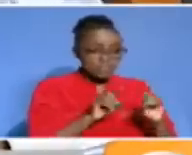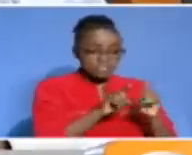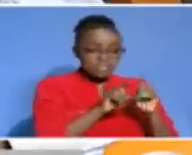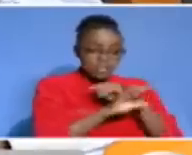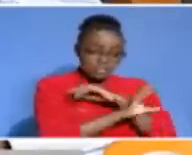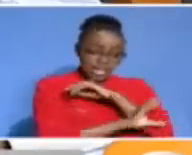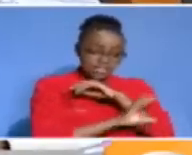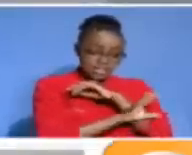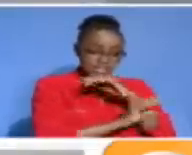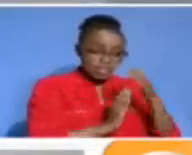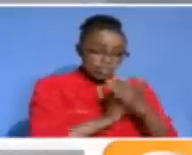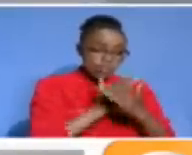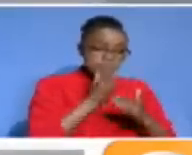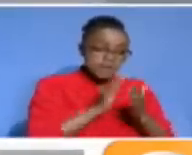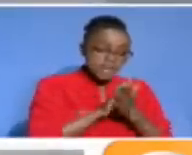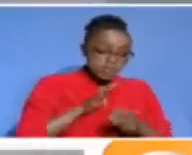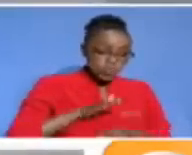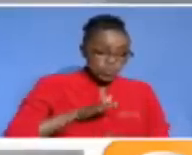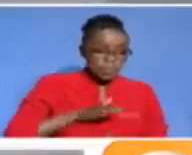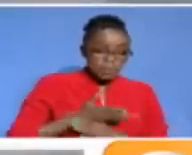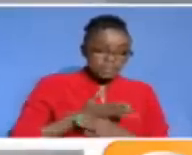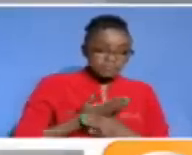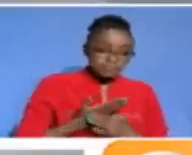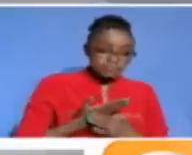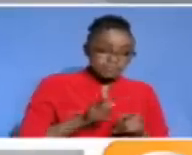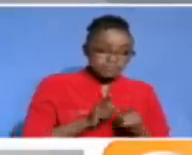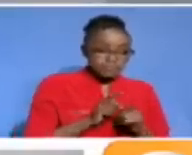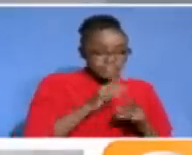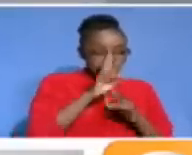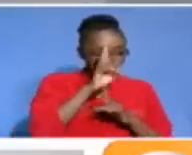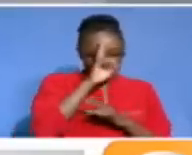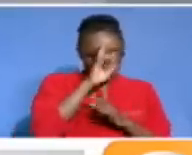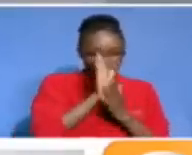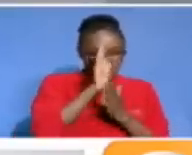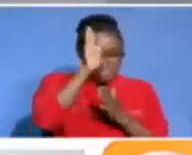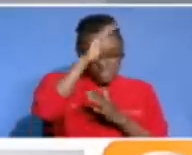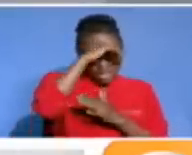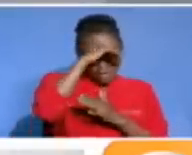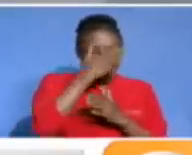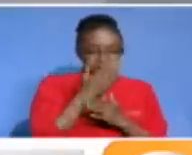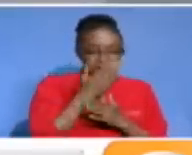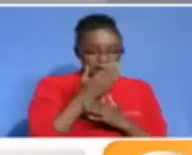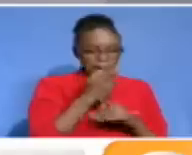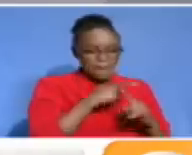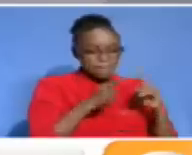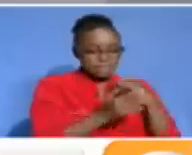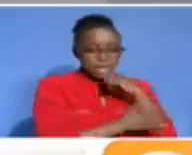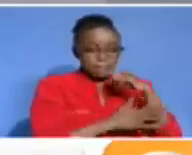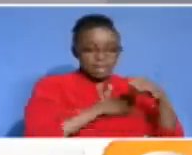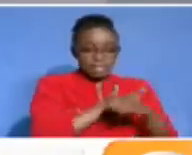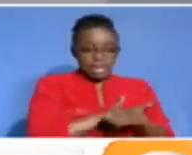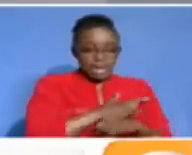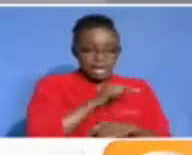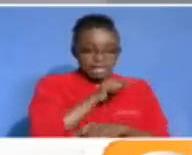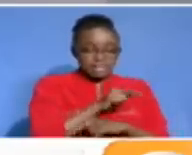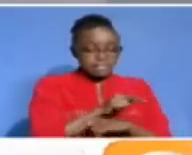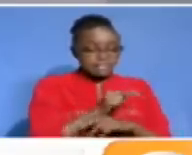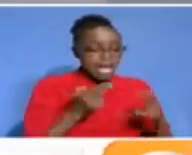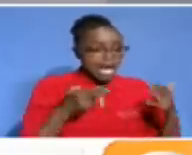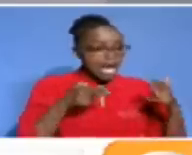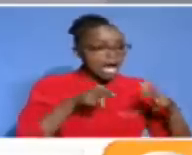a country, yeah. Through our men and women of intelligence, security, and military. Yeah. But unfortunately, this one